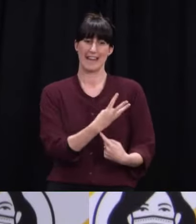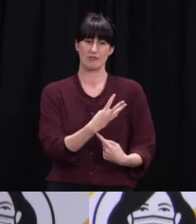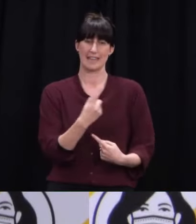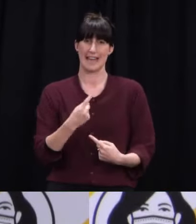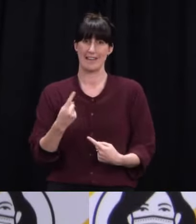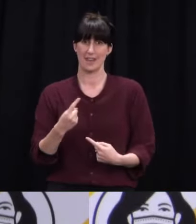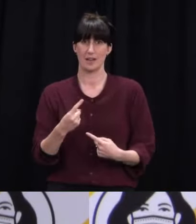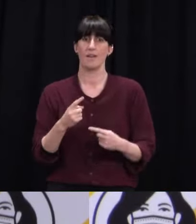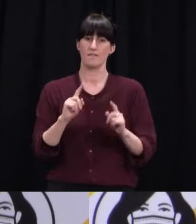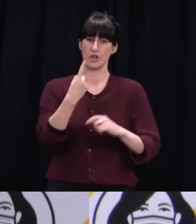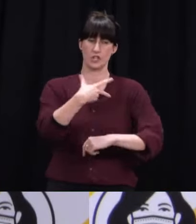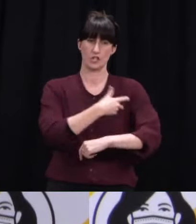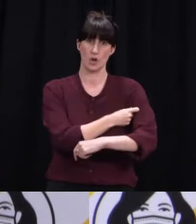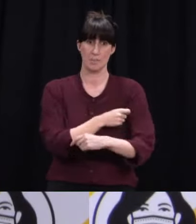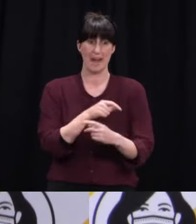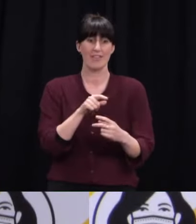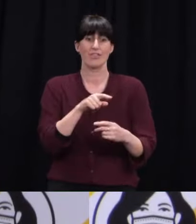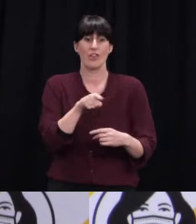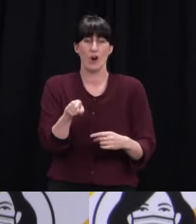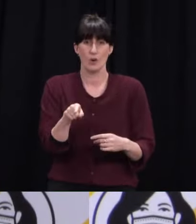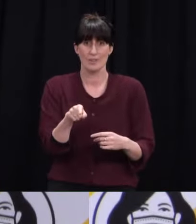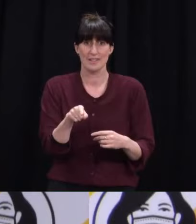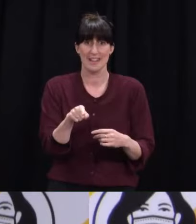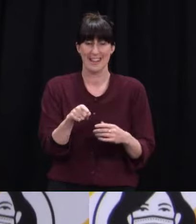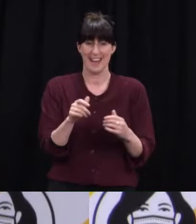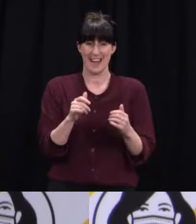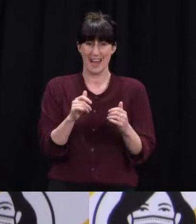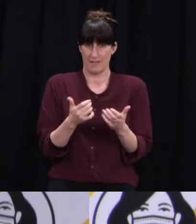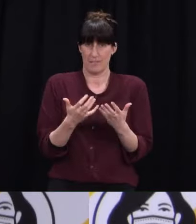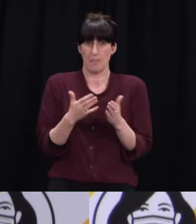of that 311 have had their second dose. So